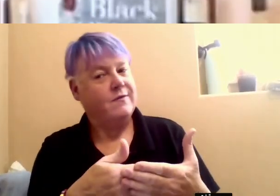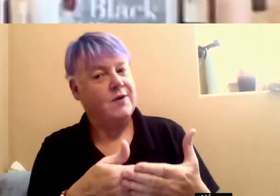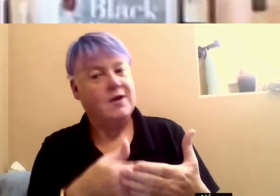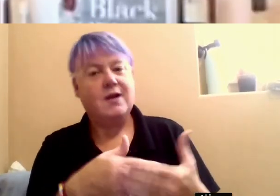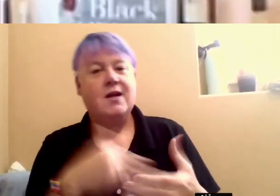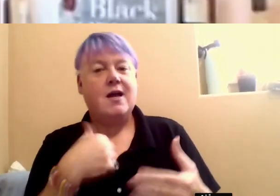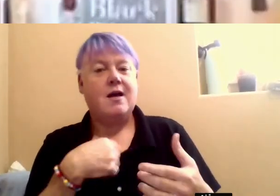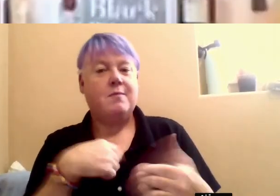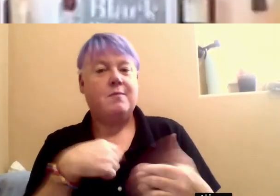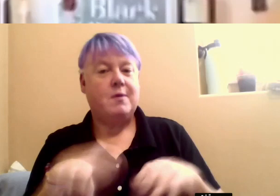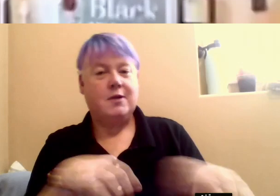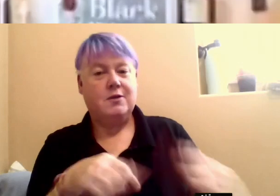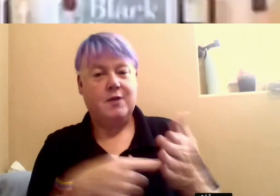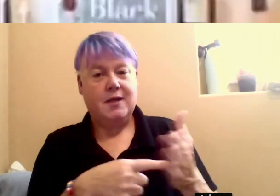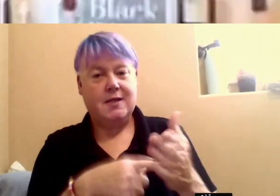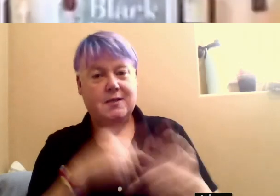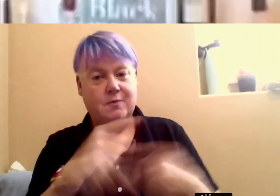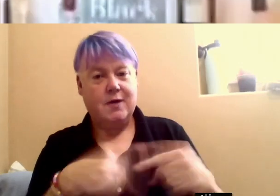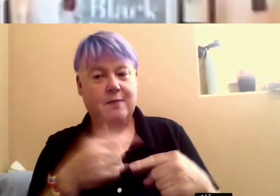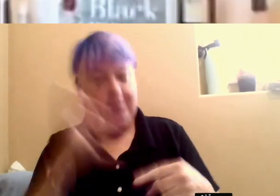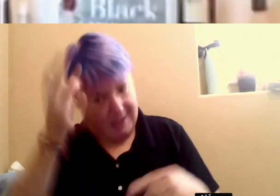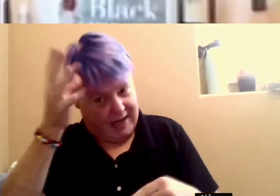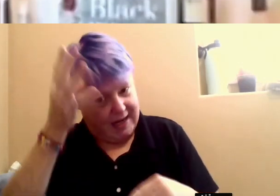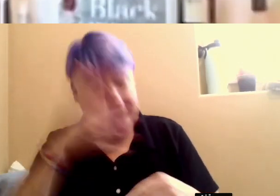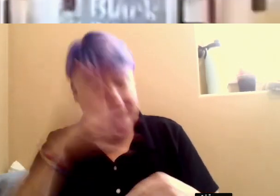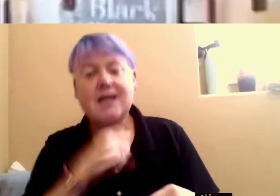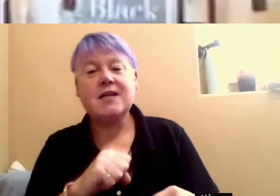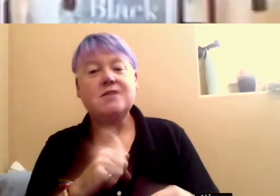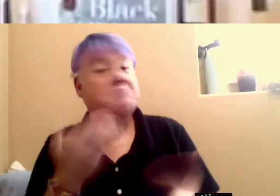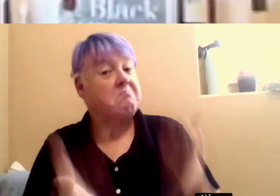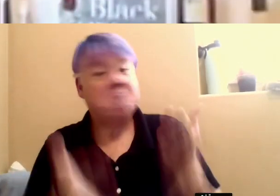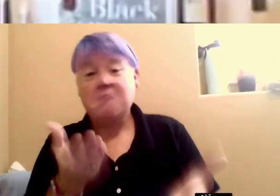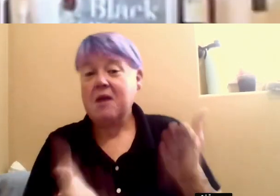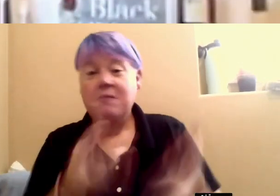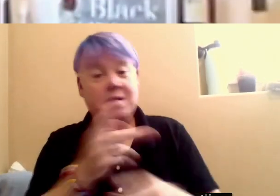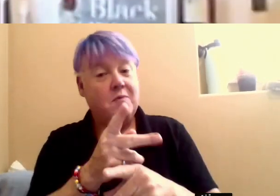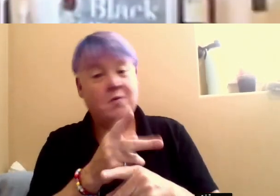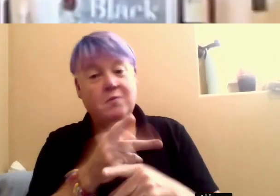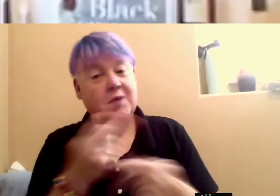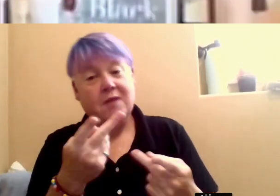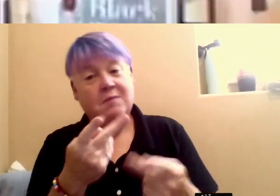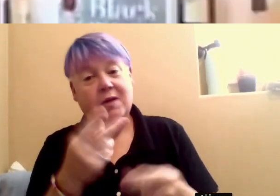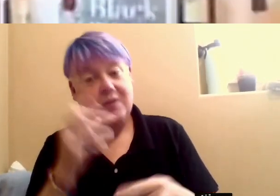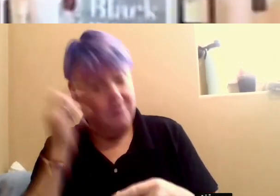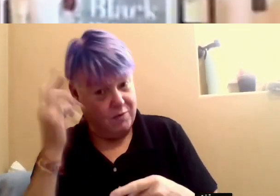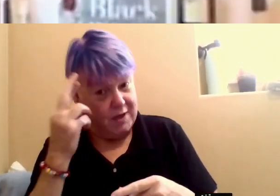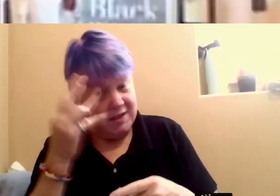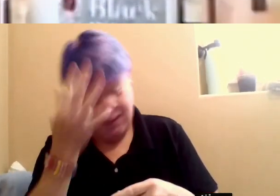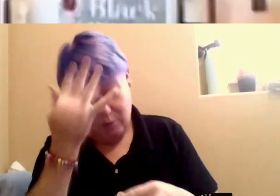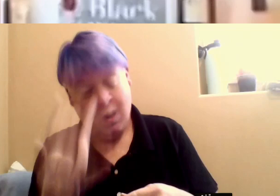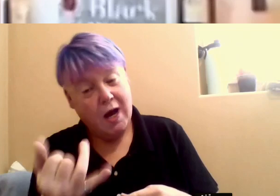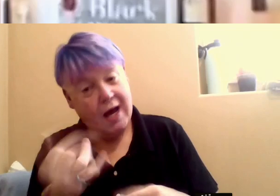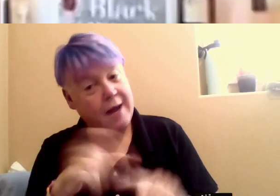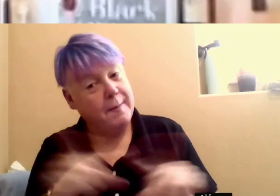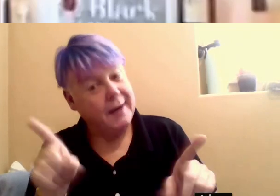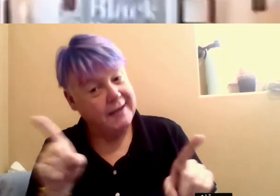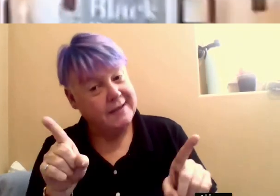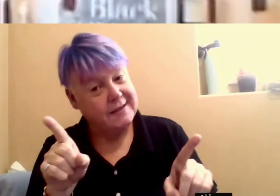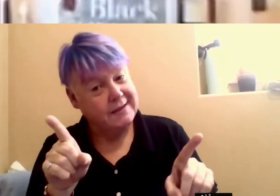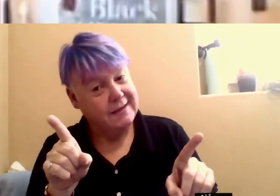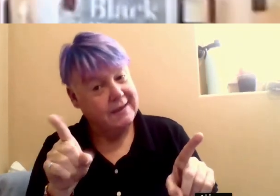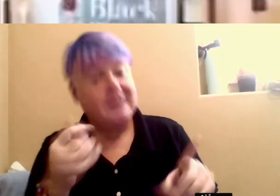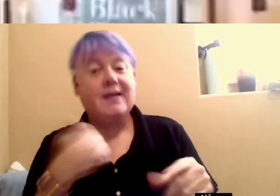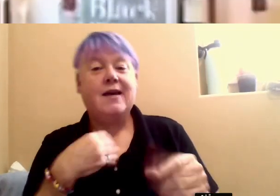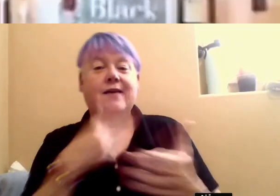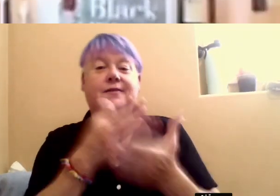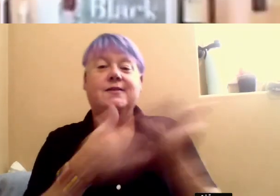be doing this when I'm Dad's age. Maybe I won't be deconstructing the reasons why I'm growing out my hair, but it will have something to